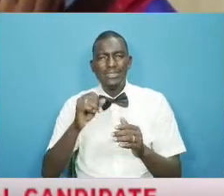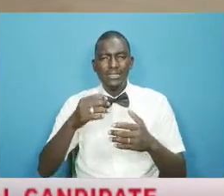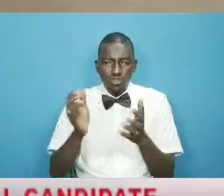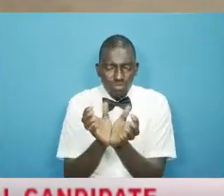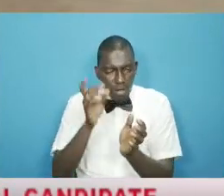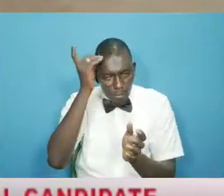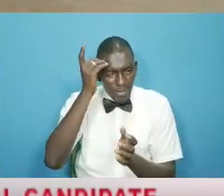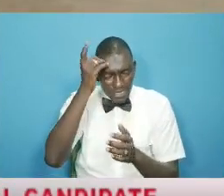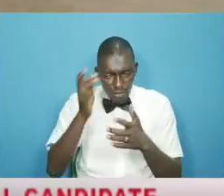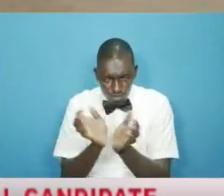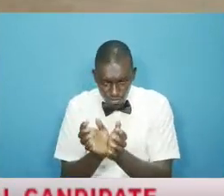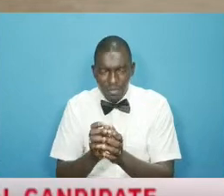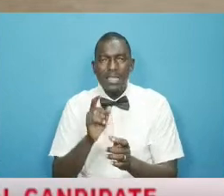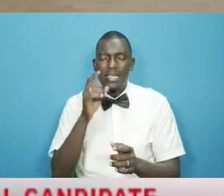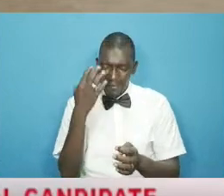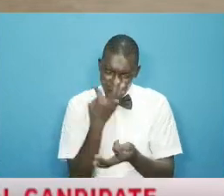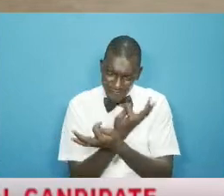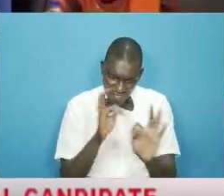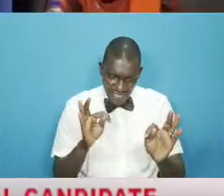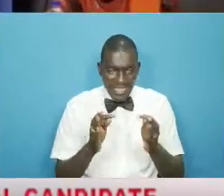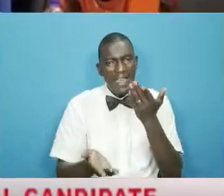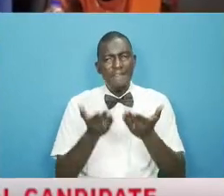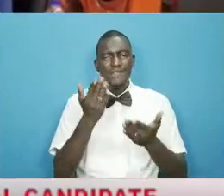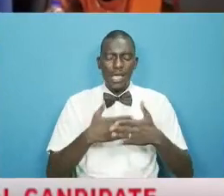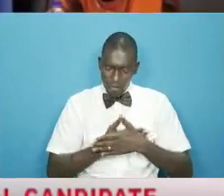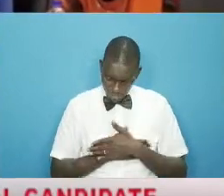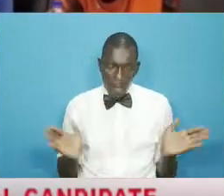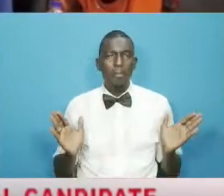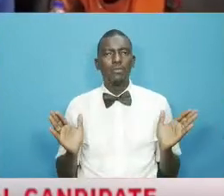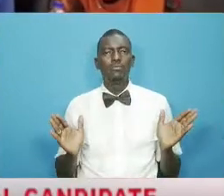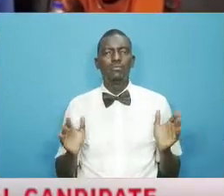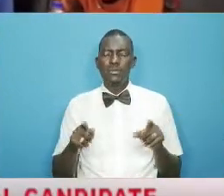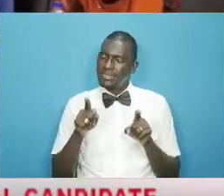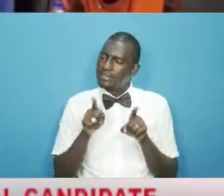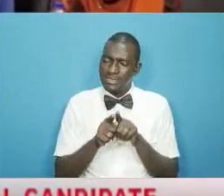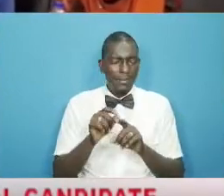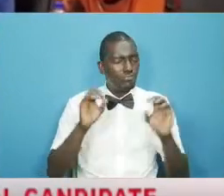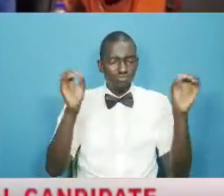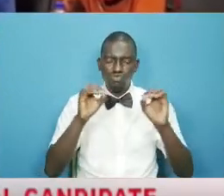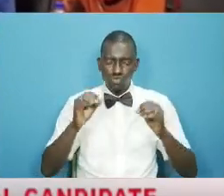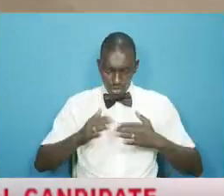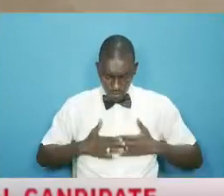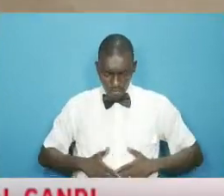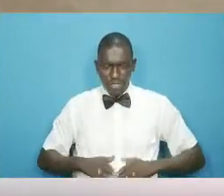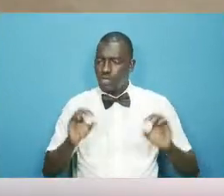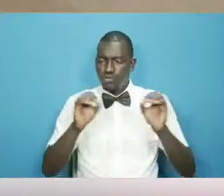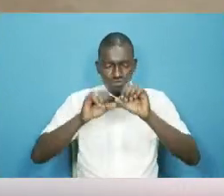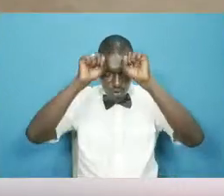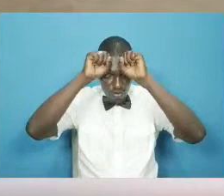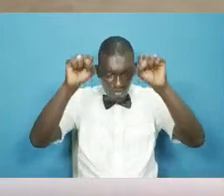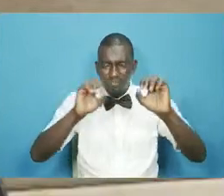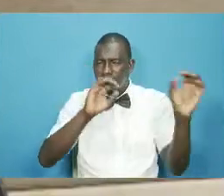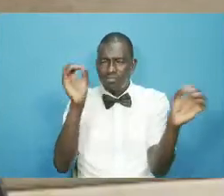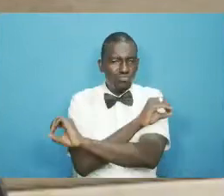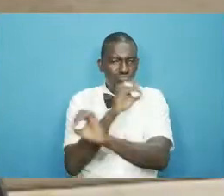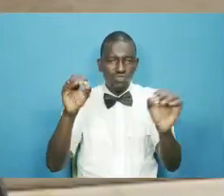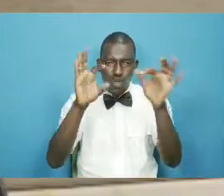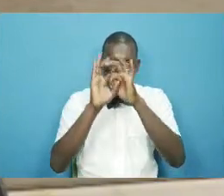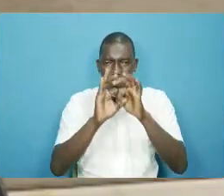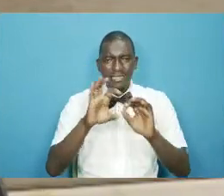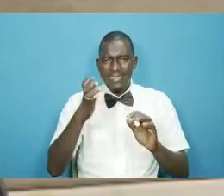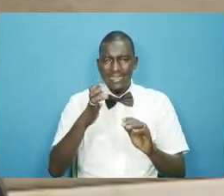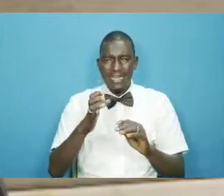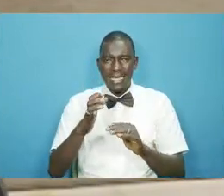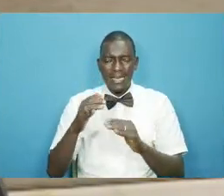that it is free, fair and transparent, and no authority, nobody, no organization can